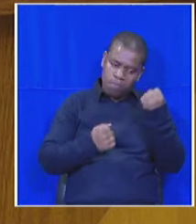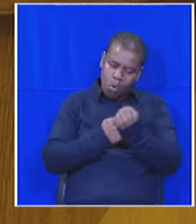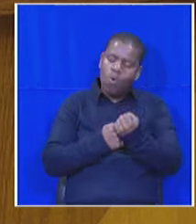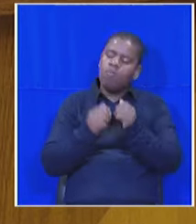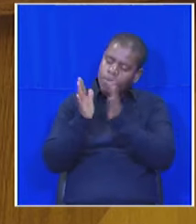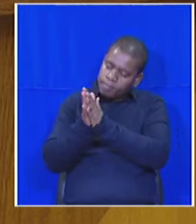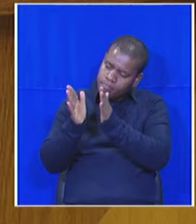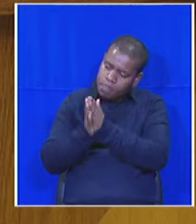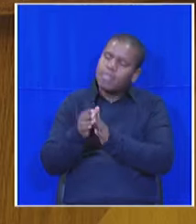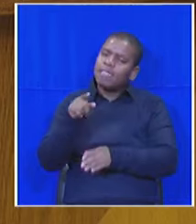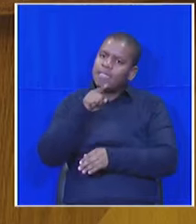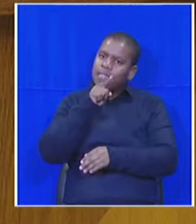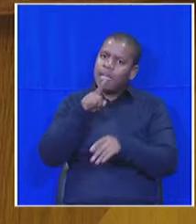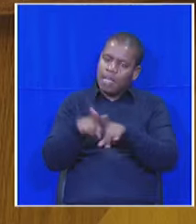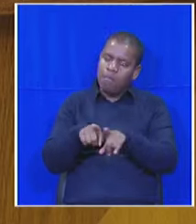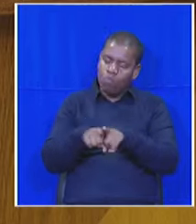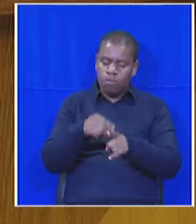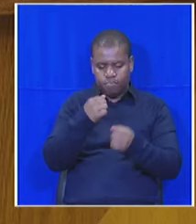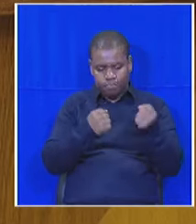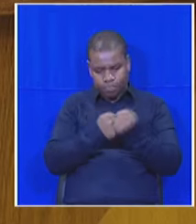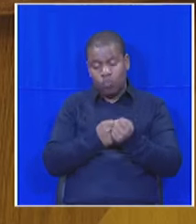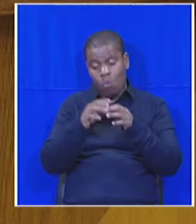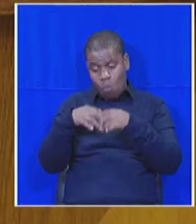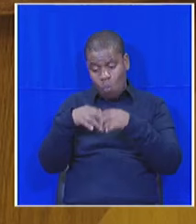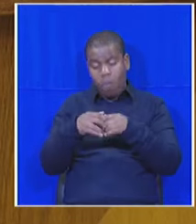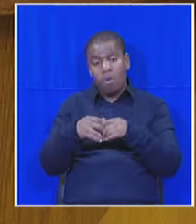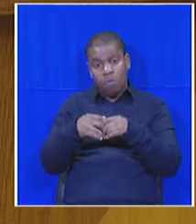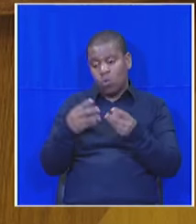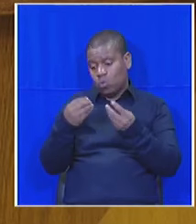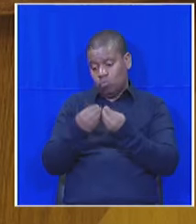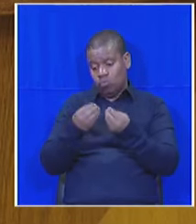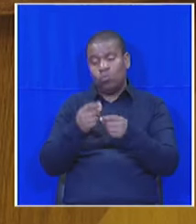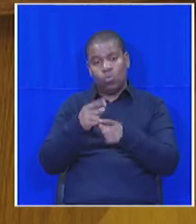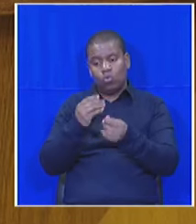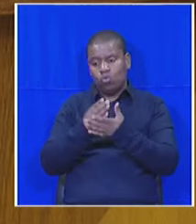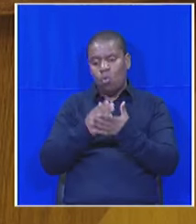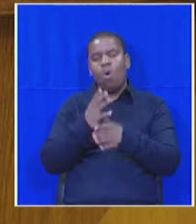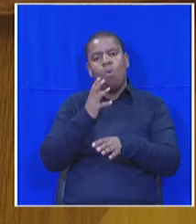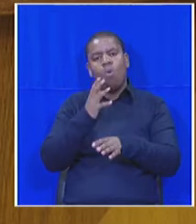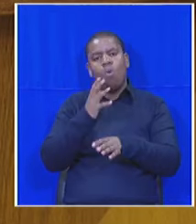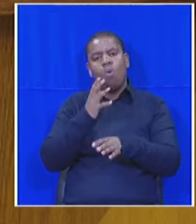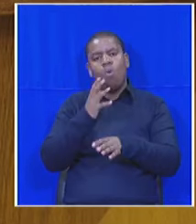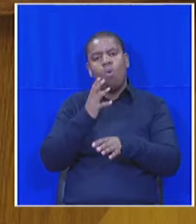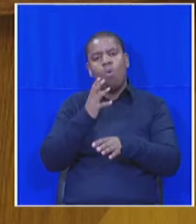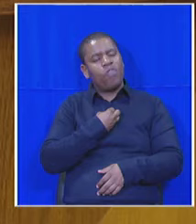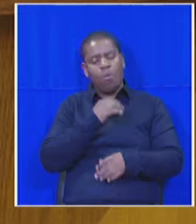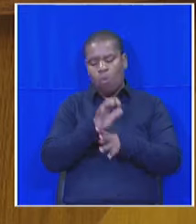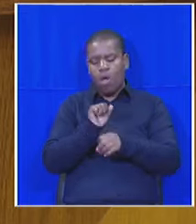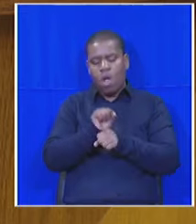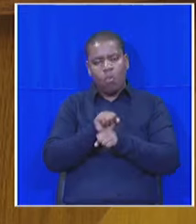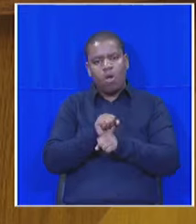and we support your initiative in addressing the challenge in terms of the youth unemployment. So I think we are quite satisfied with